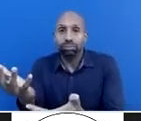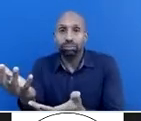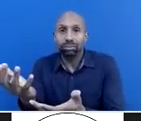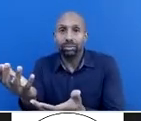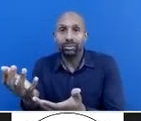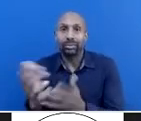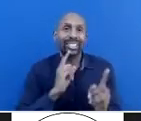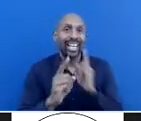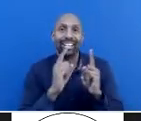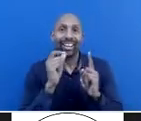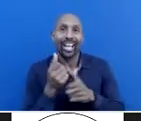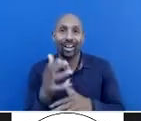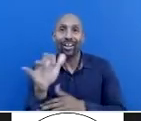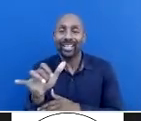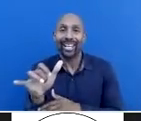with words.